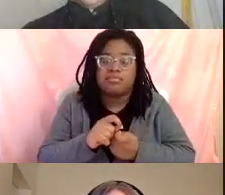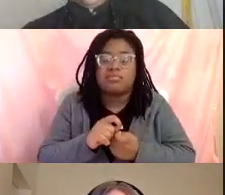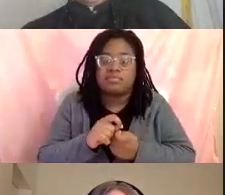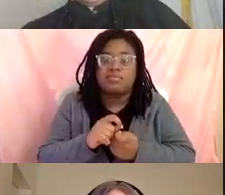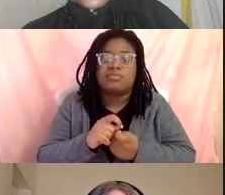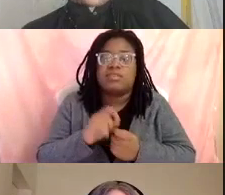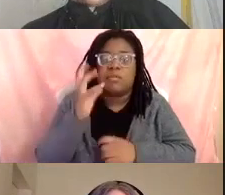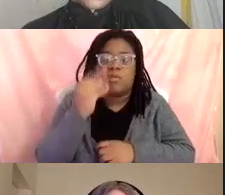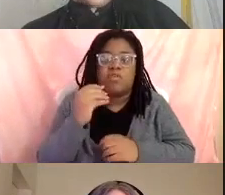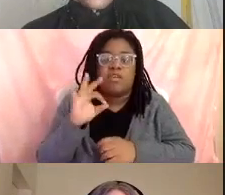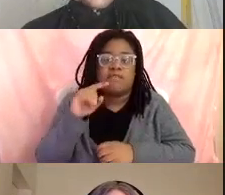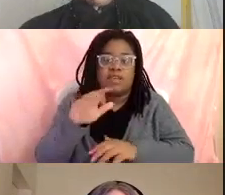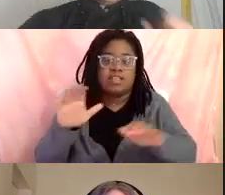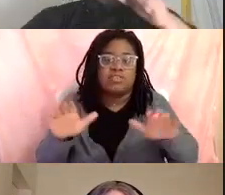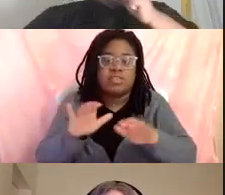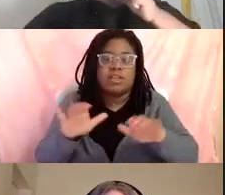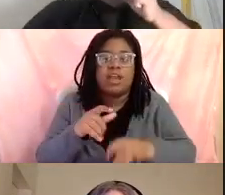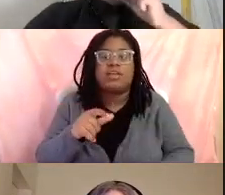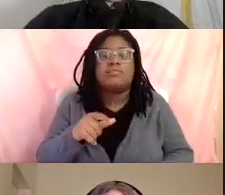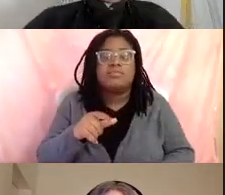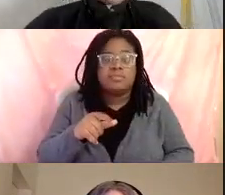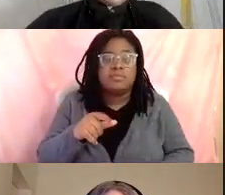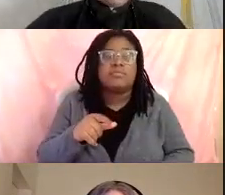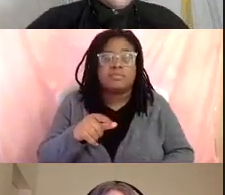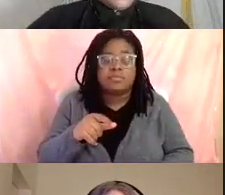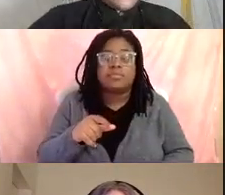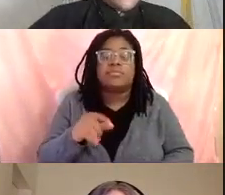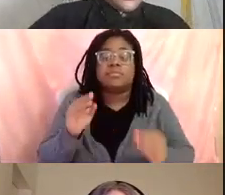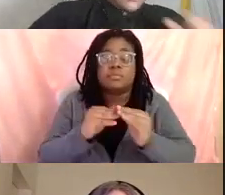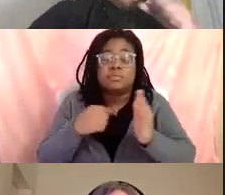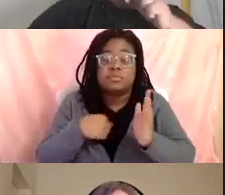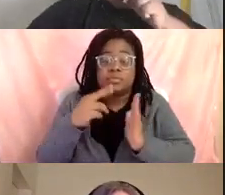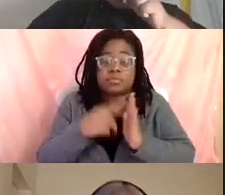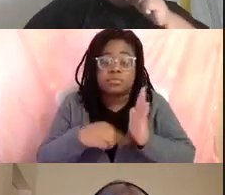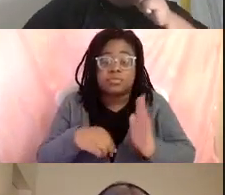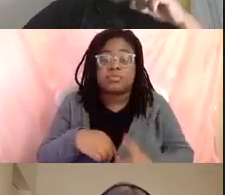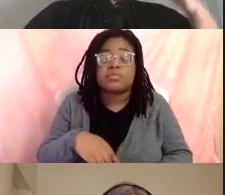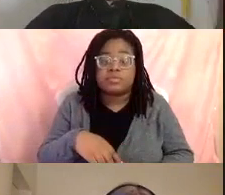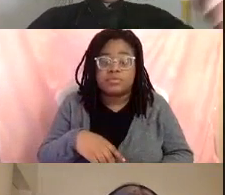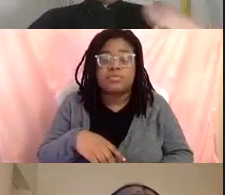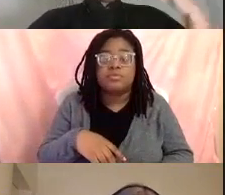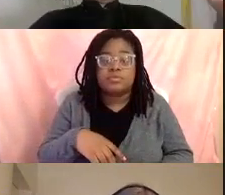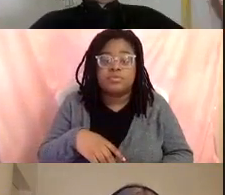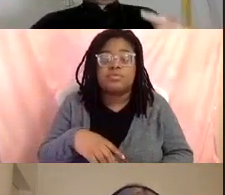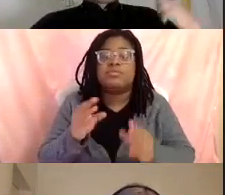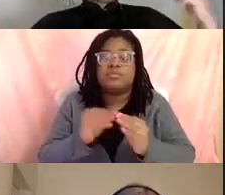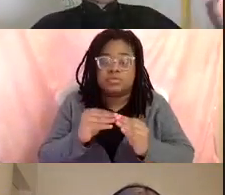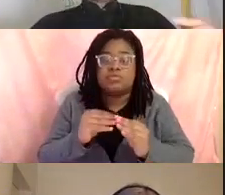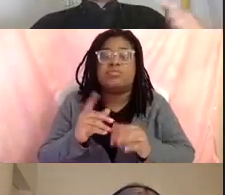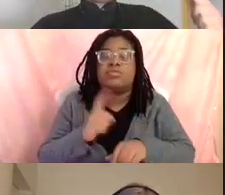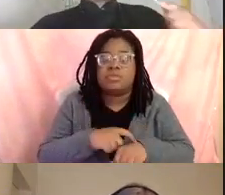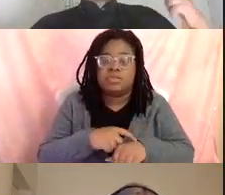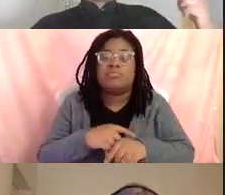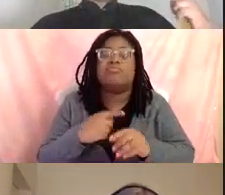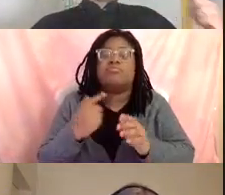the beauty of this exercise. And the more I read, the more times I read through